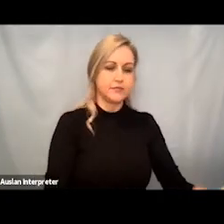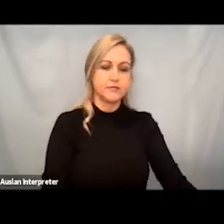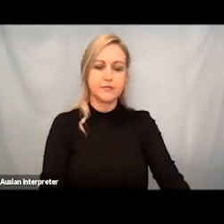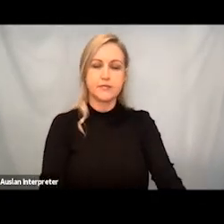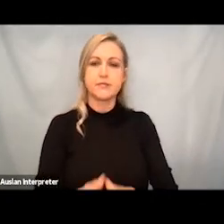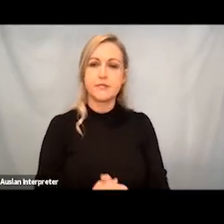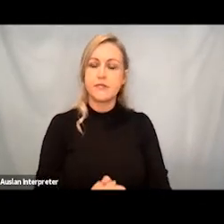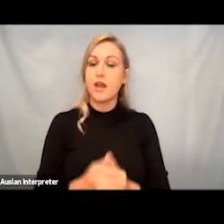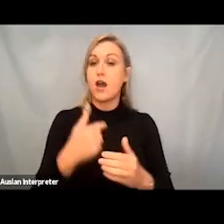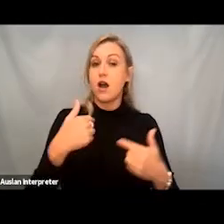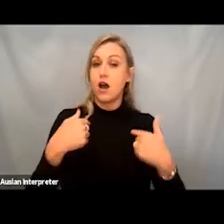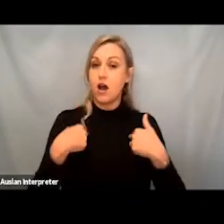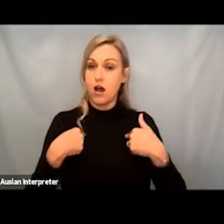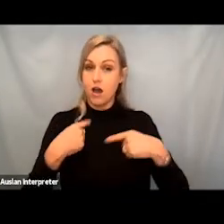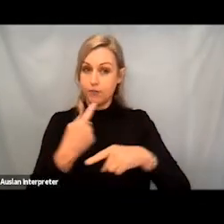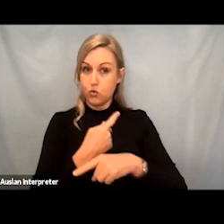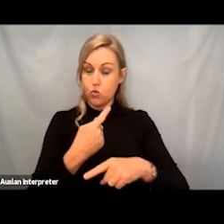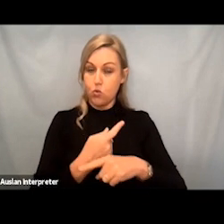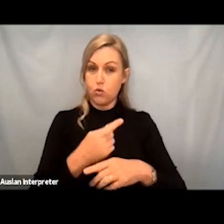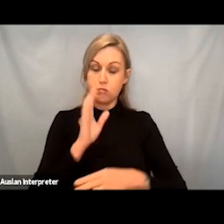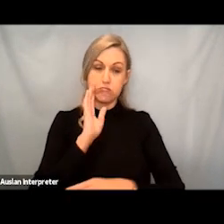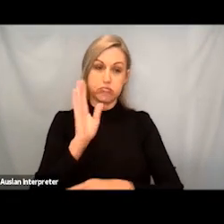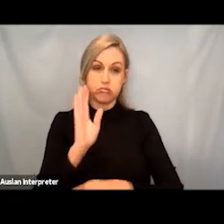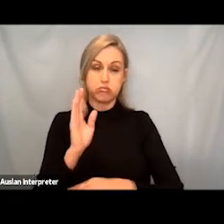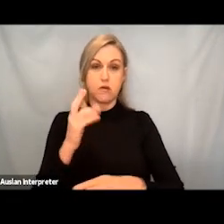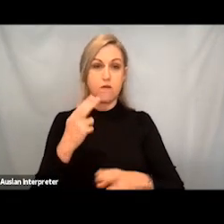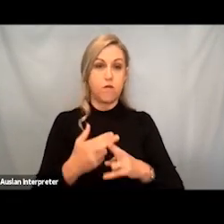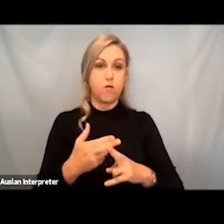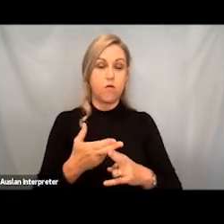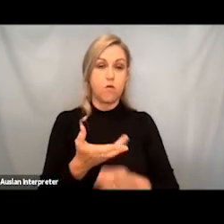I'm speaking on behalf of our